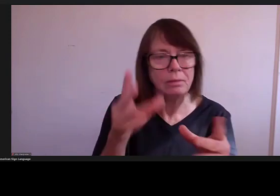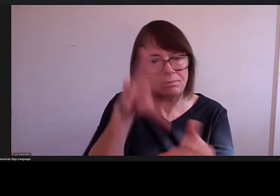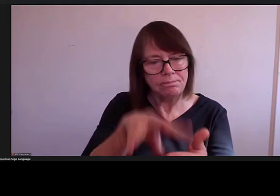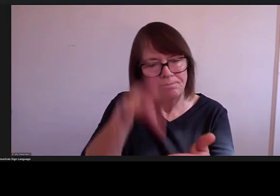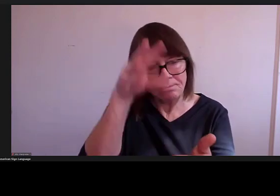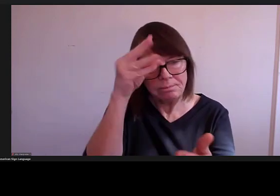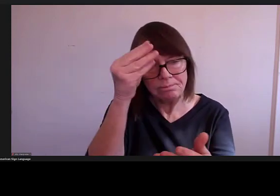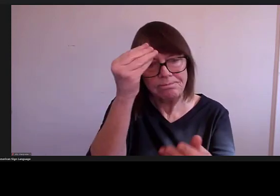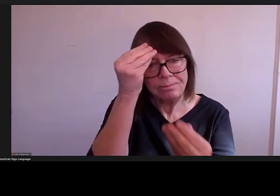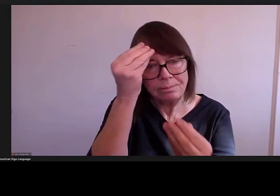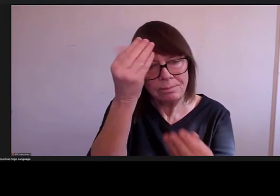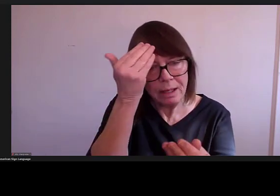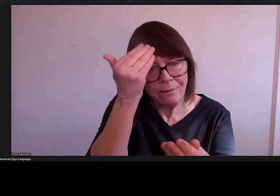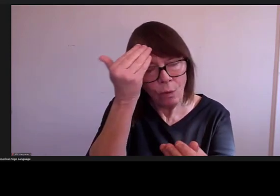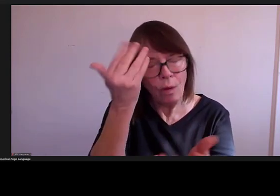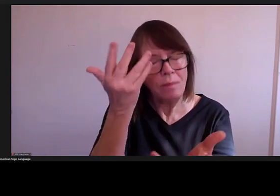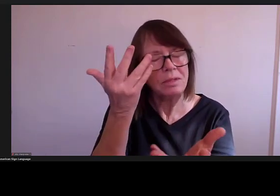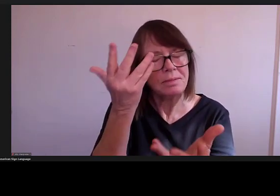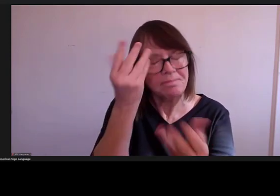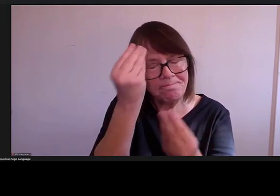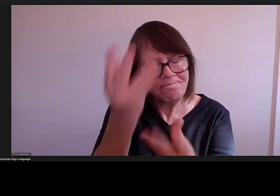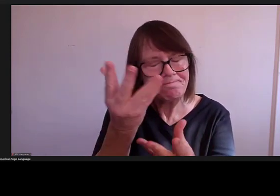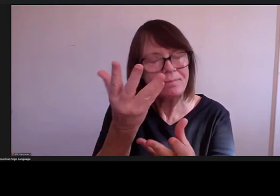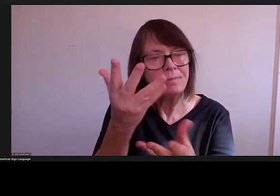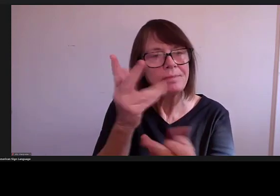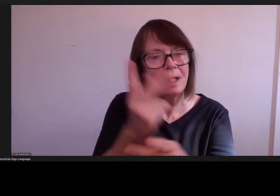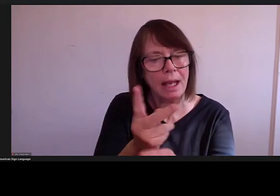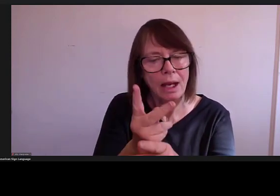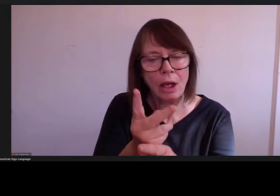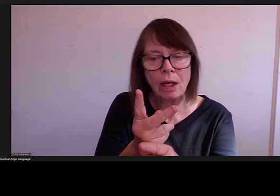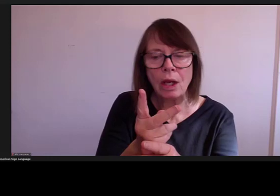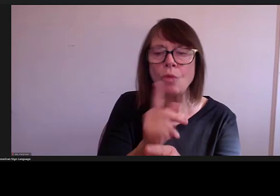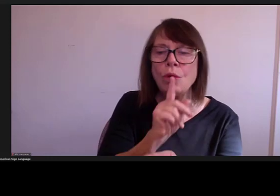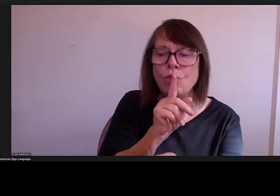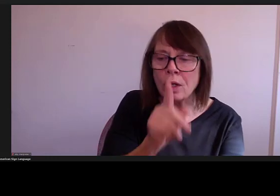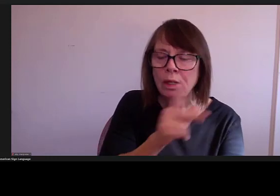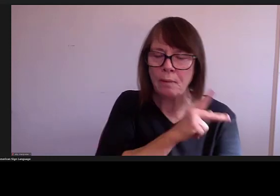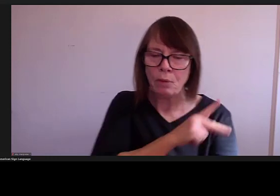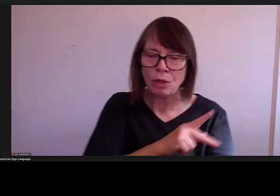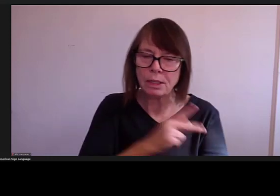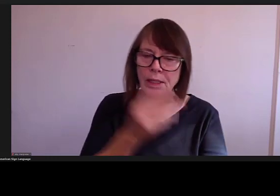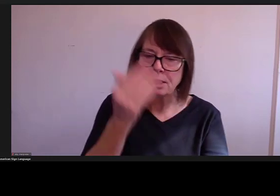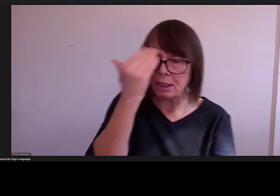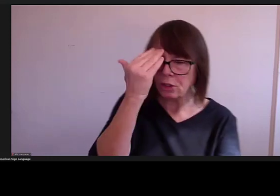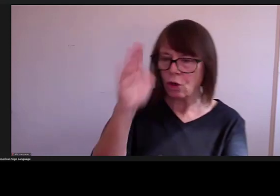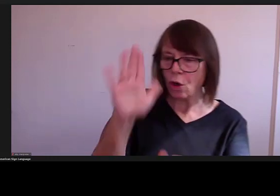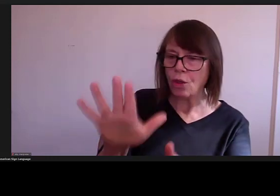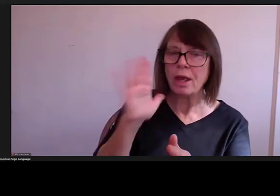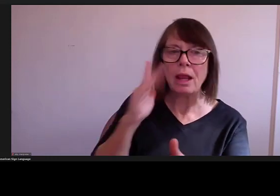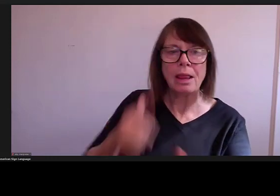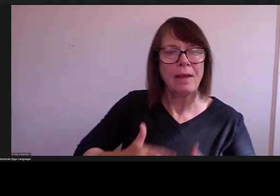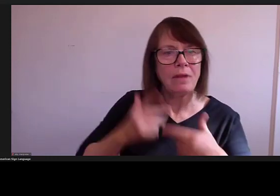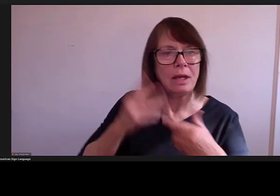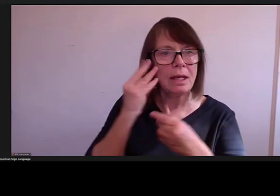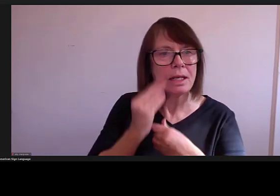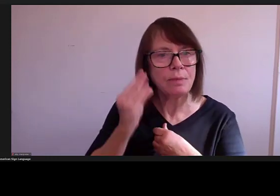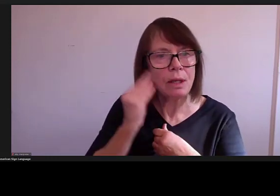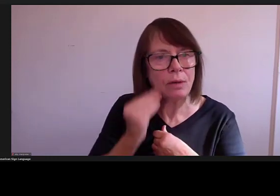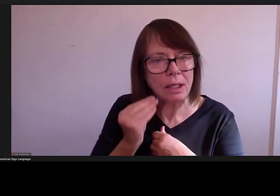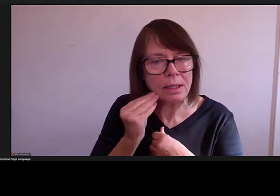to personally invest about learning of others and their lived experiences within our healthcare